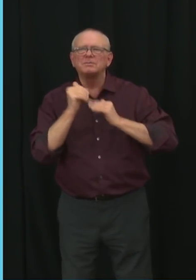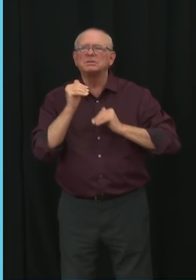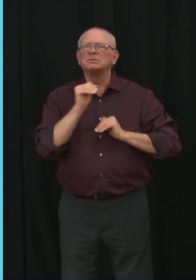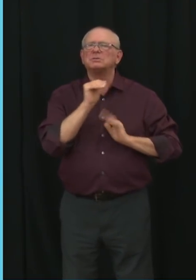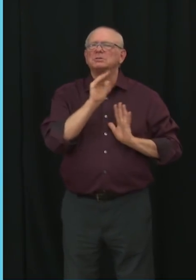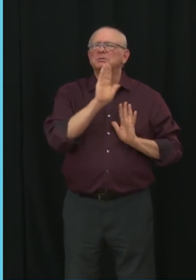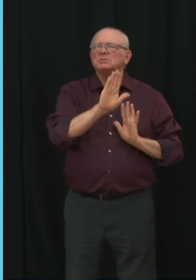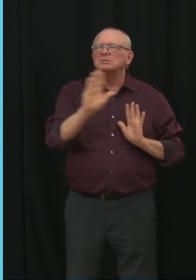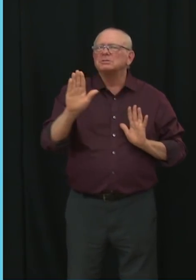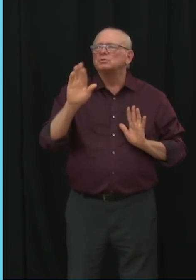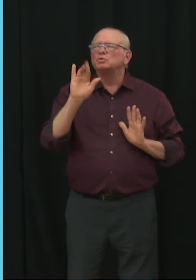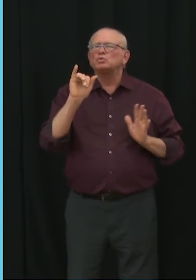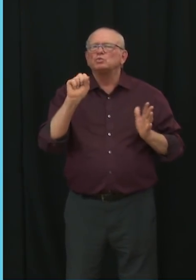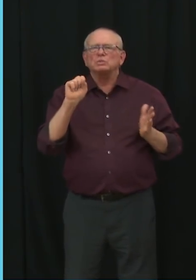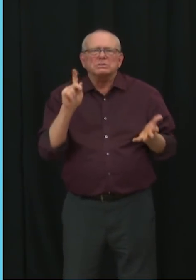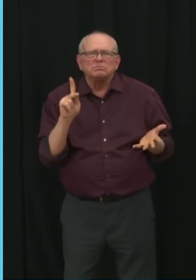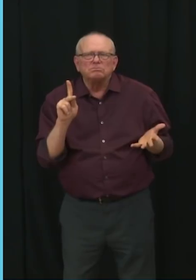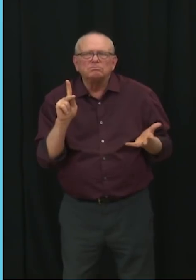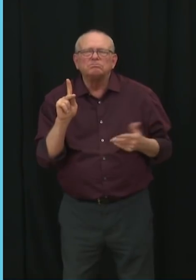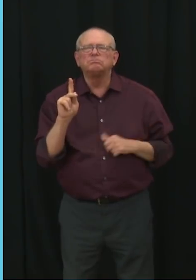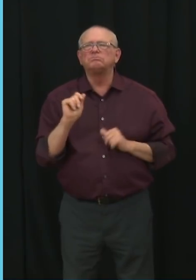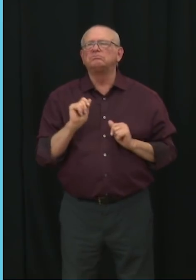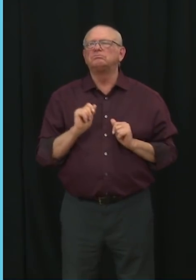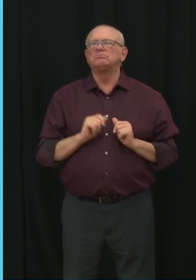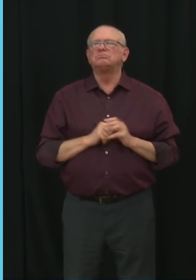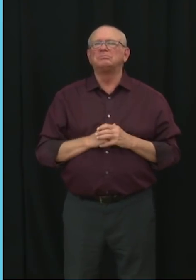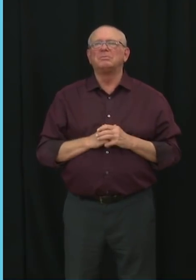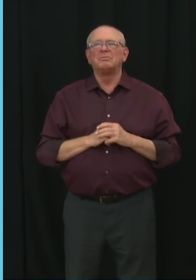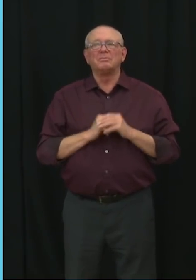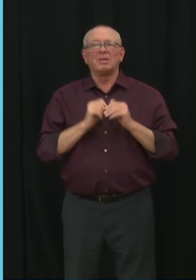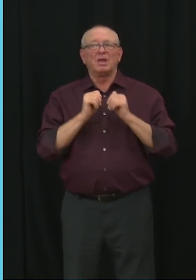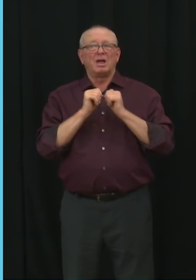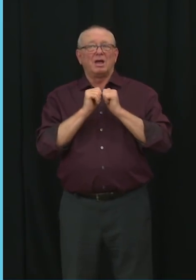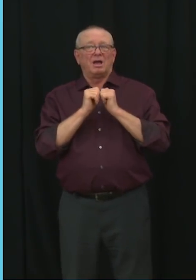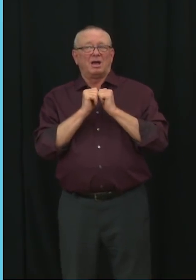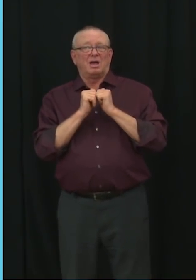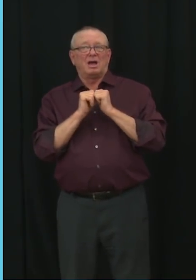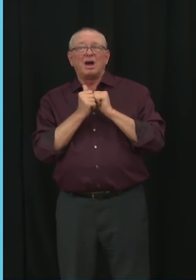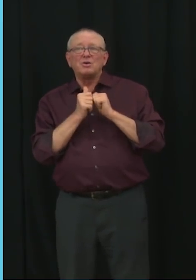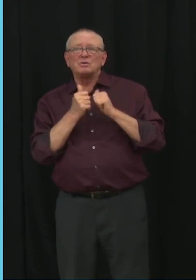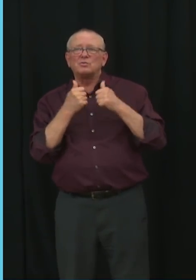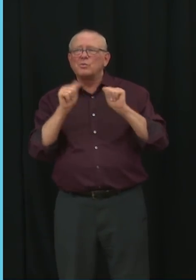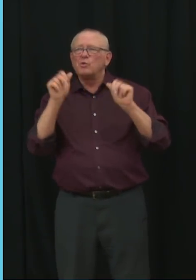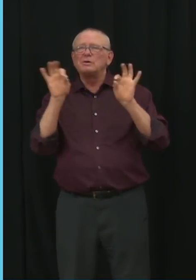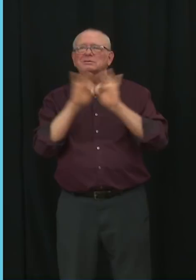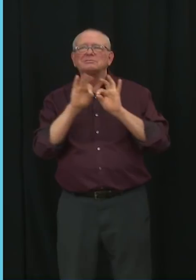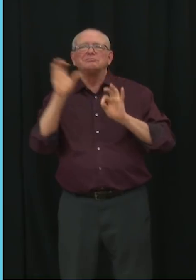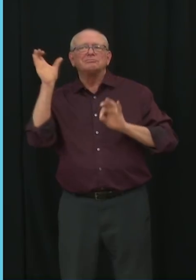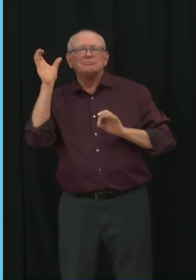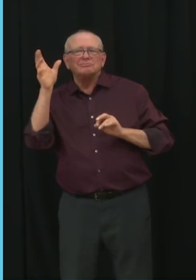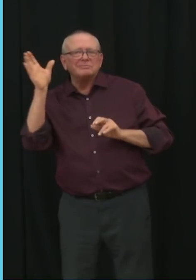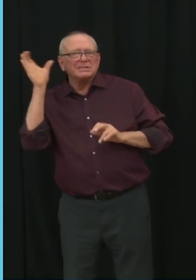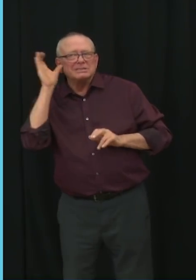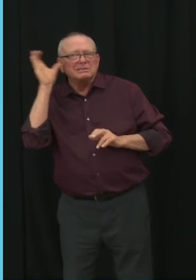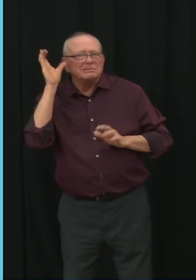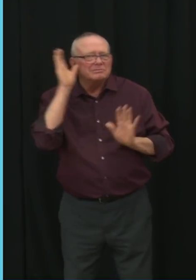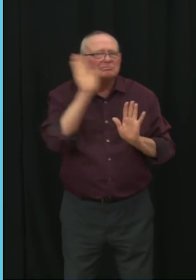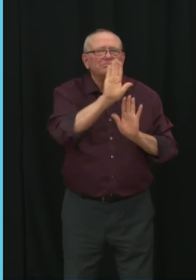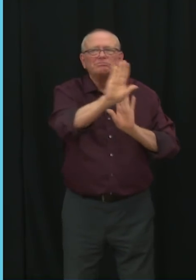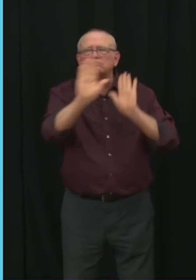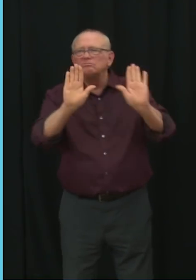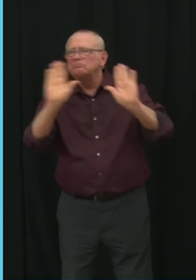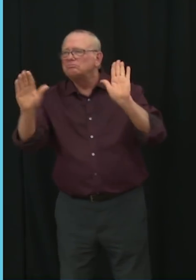own. This includes seeking to understand and provide space for actions of others, especially if they are taking